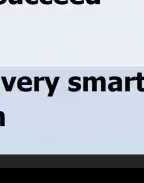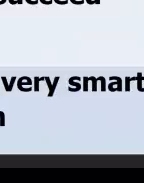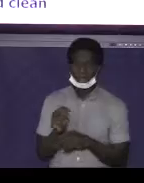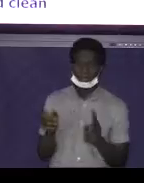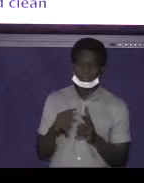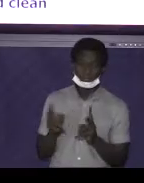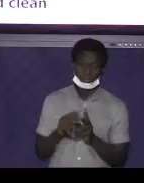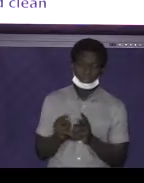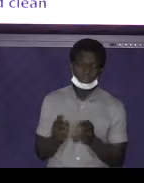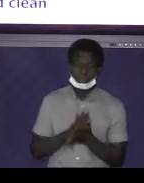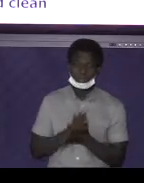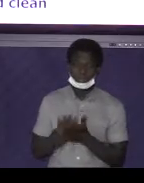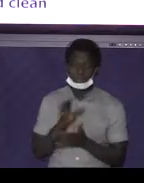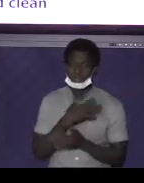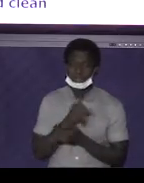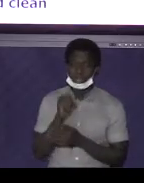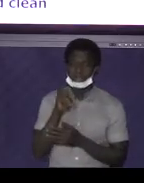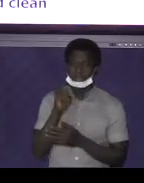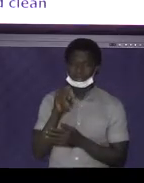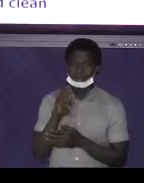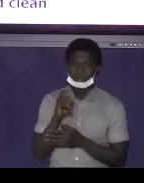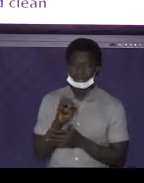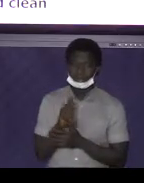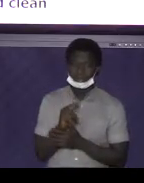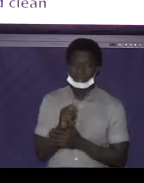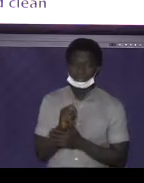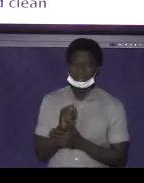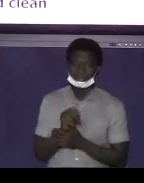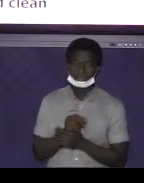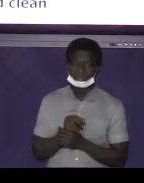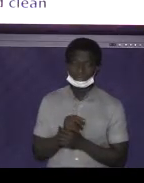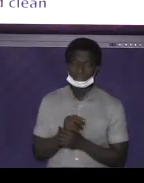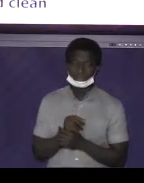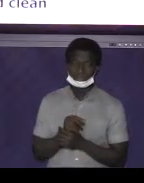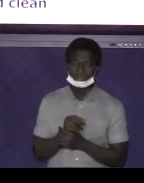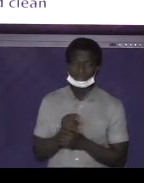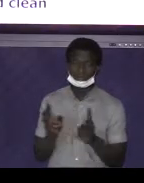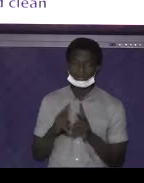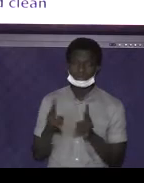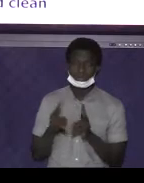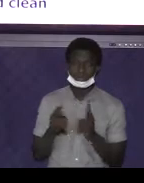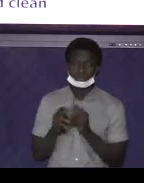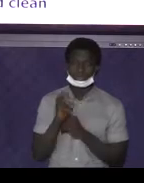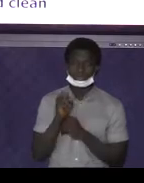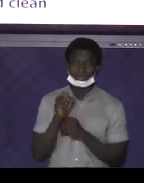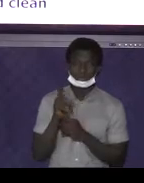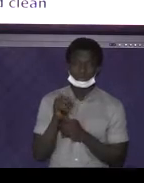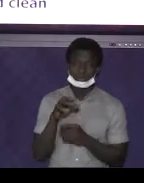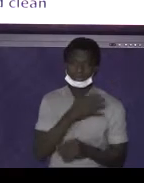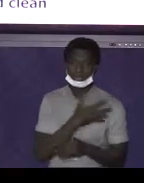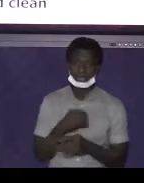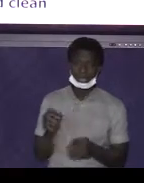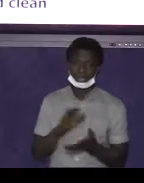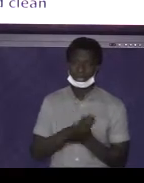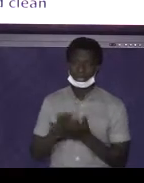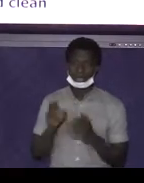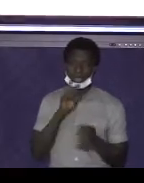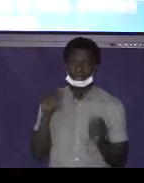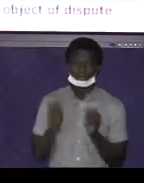and clean. As in speak and span. It's very smart, very clean. Are you with